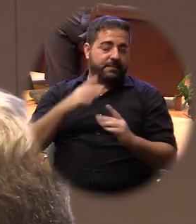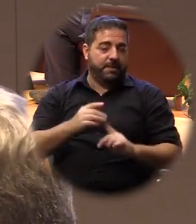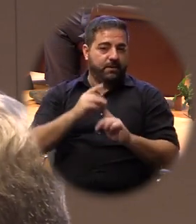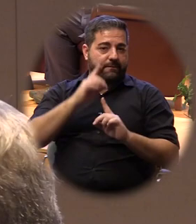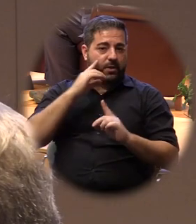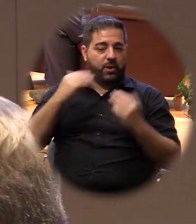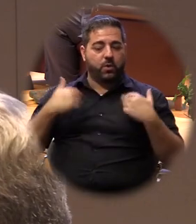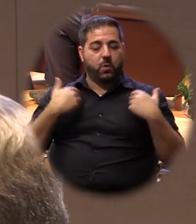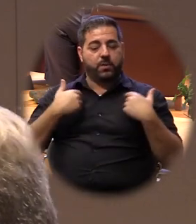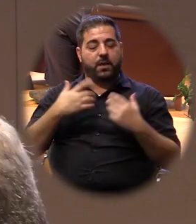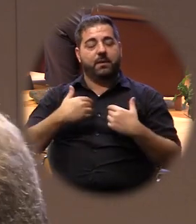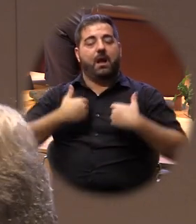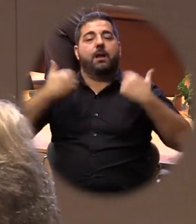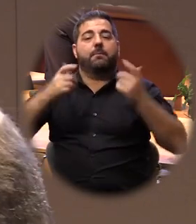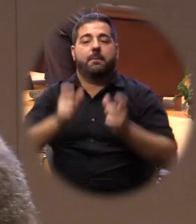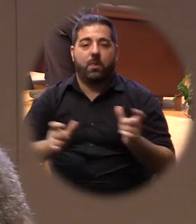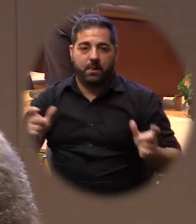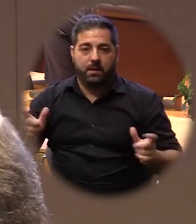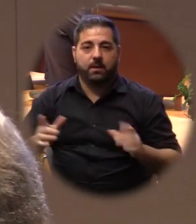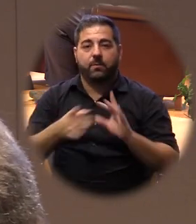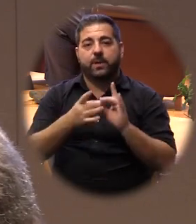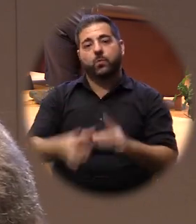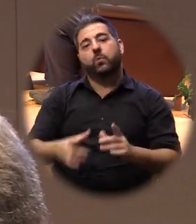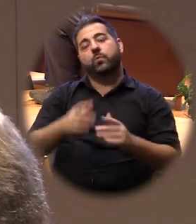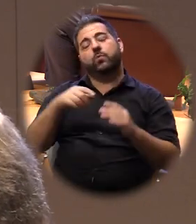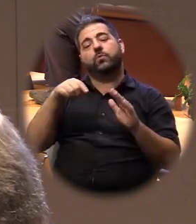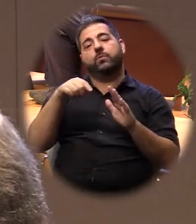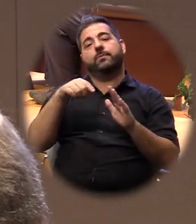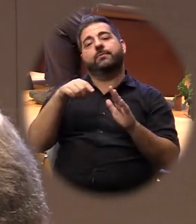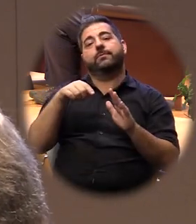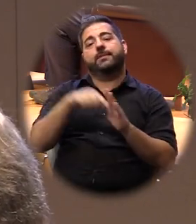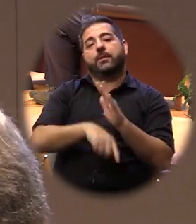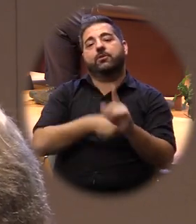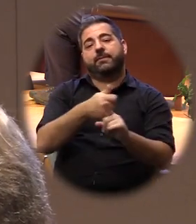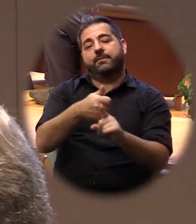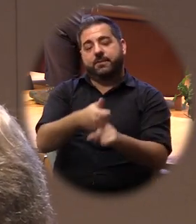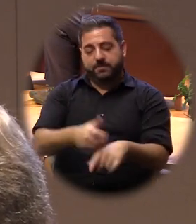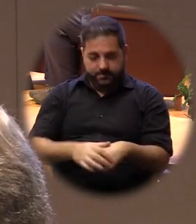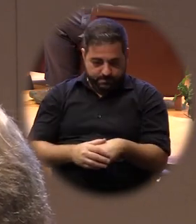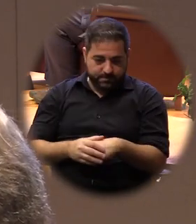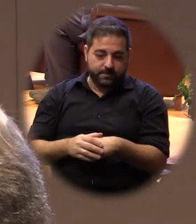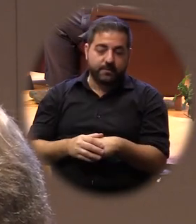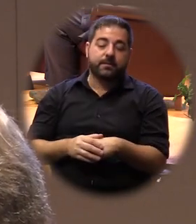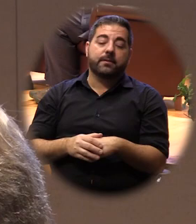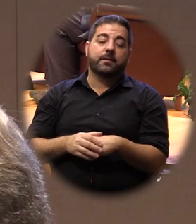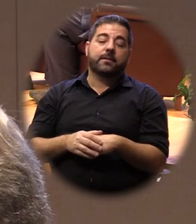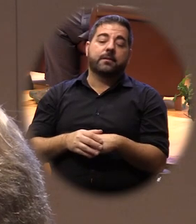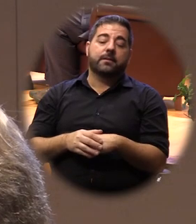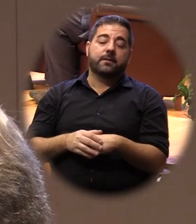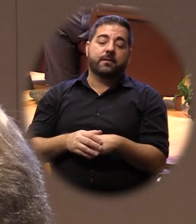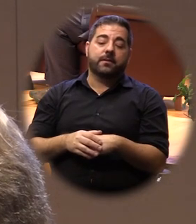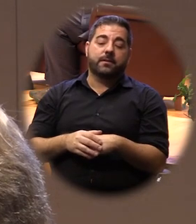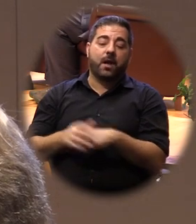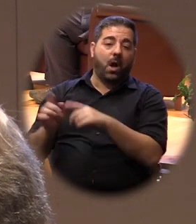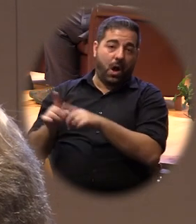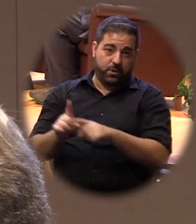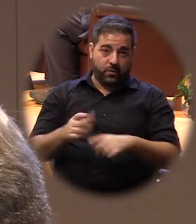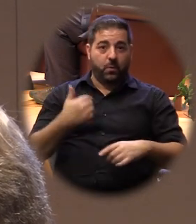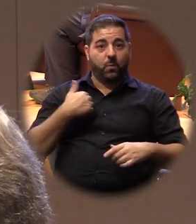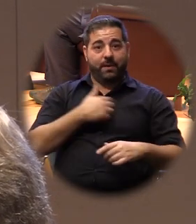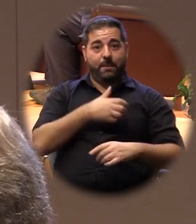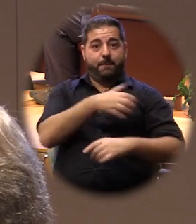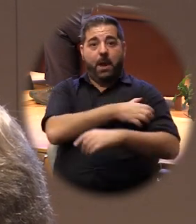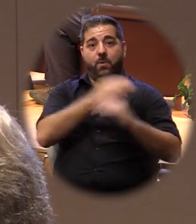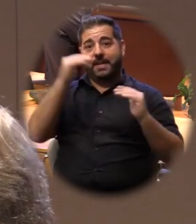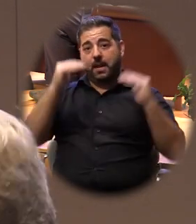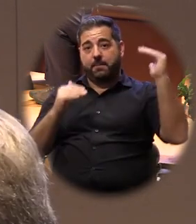people around suicidality. And something that we need to appreciate is that there is a power dynamic.